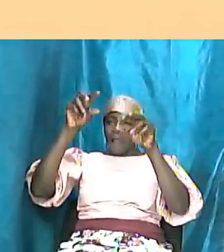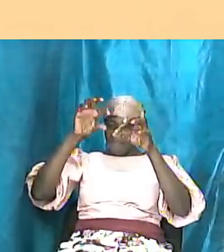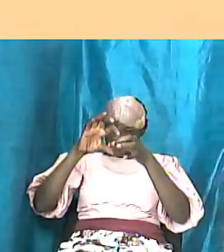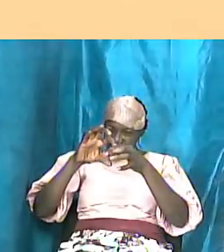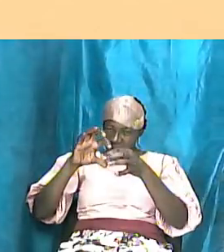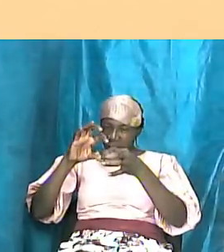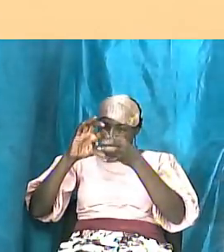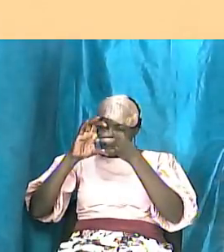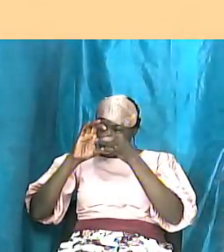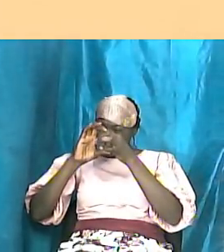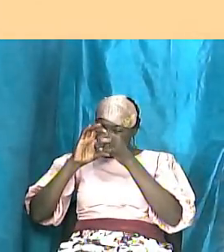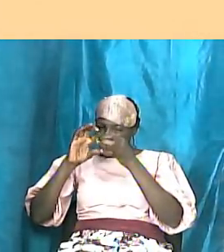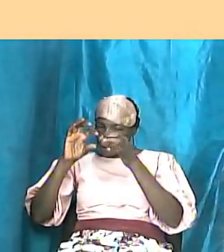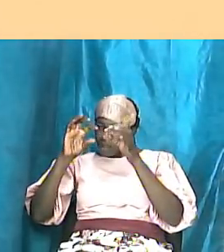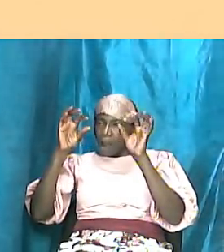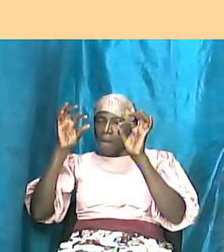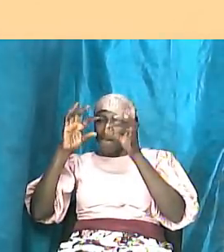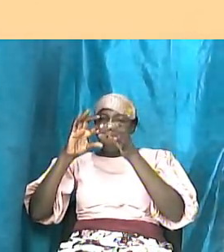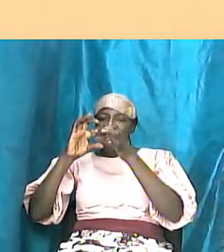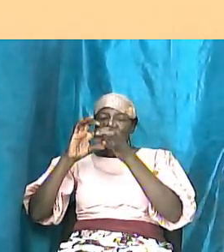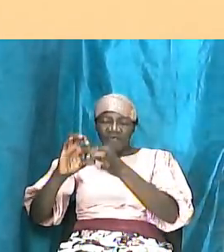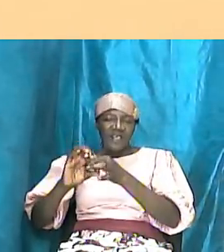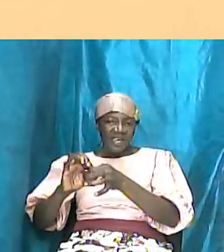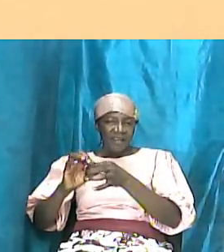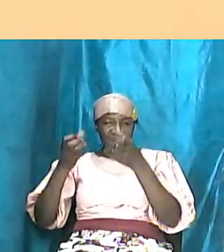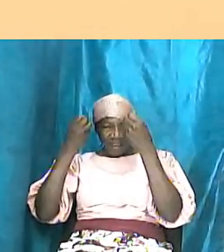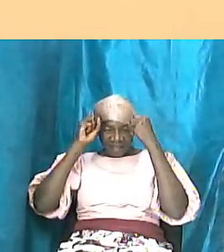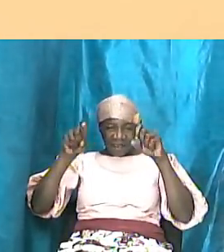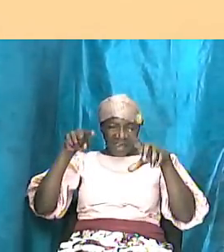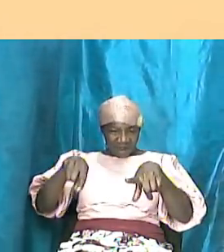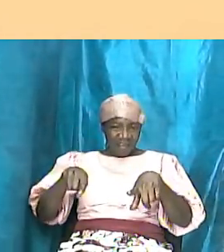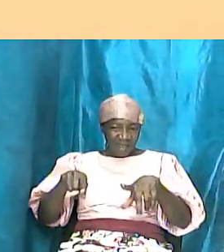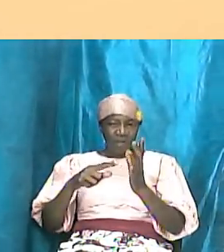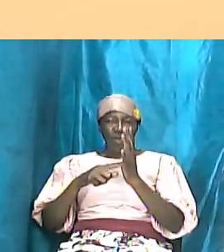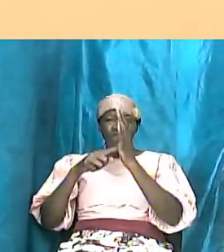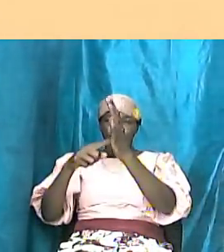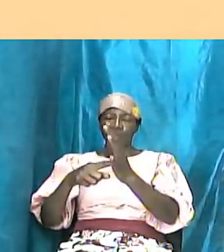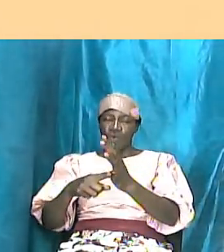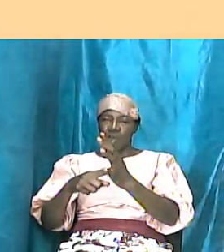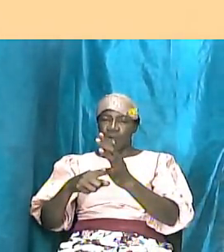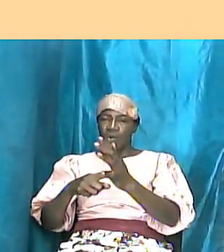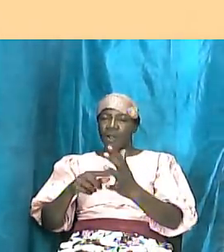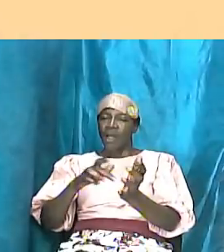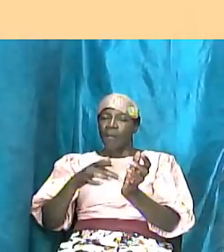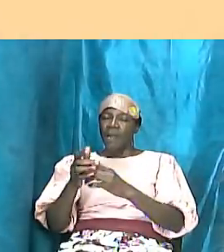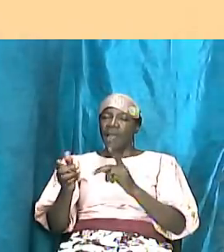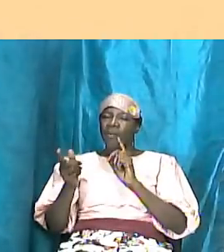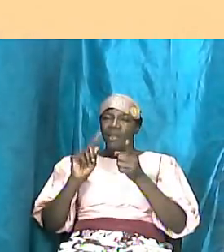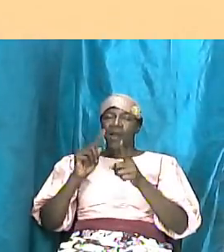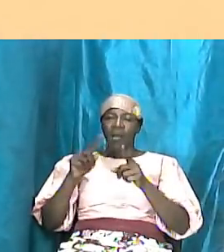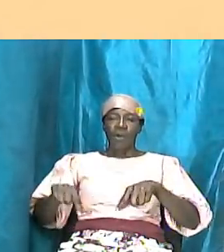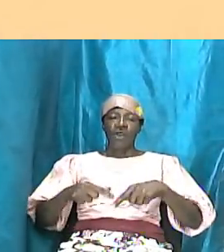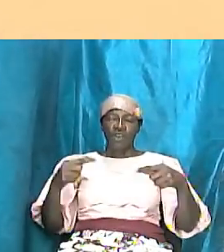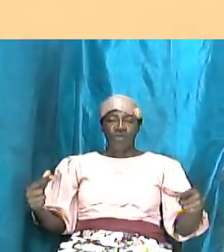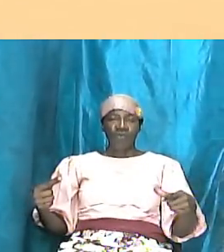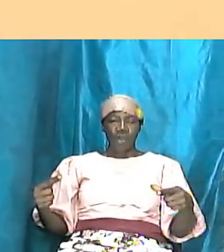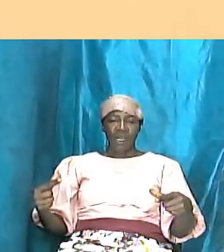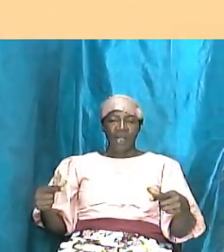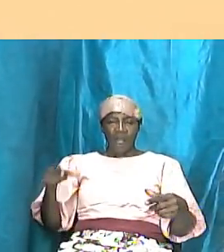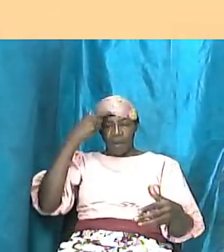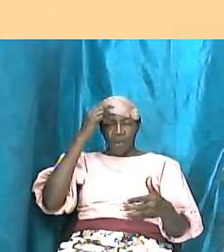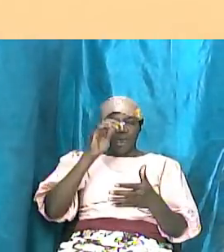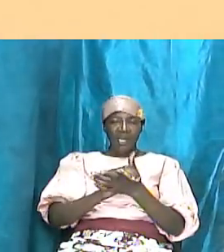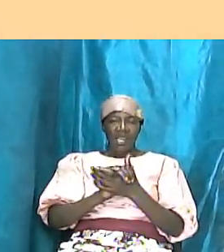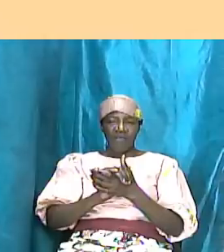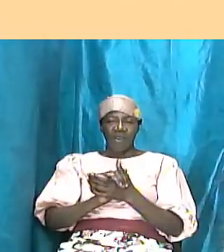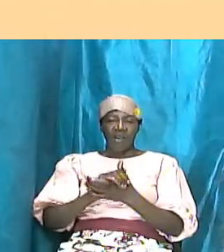the dinosaurs and show you that Bible speak about these great behemoths and these great land and sea animals. The Bible spoke about